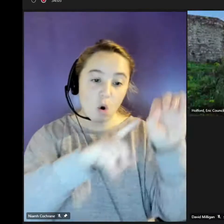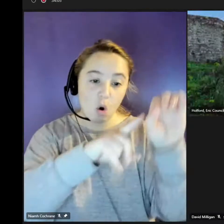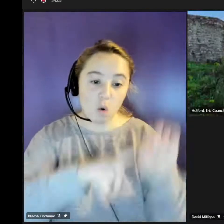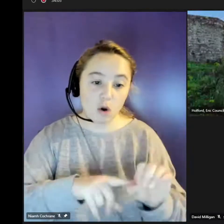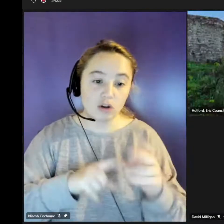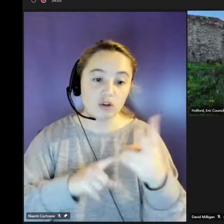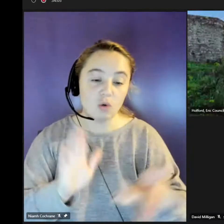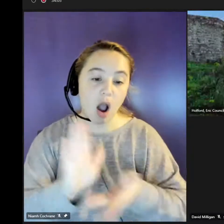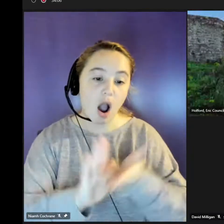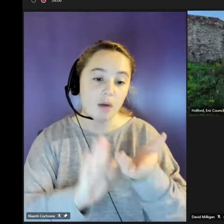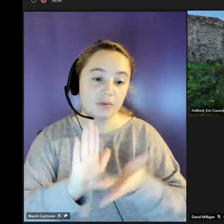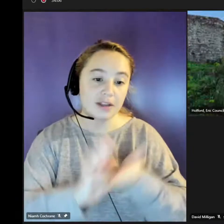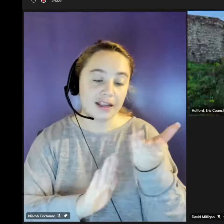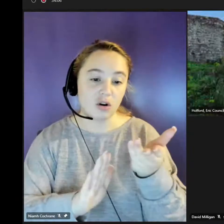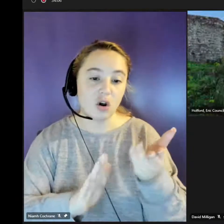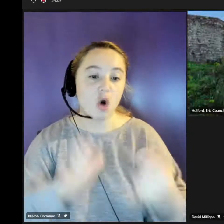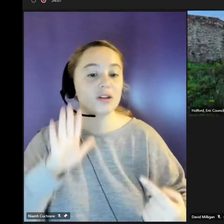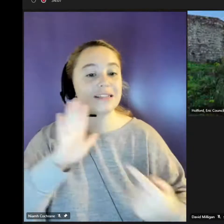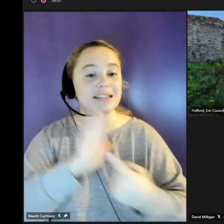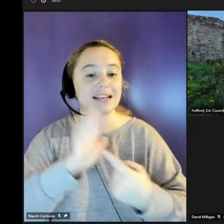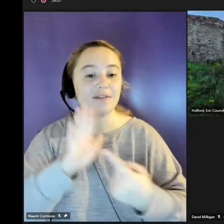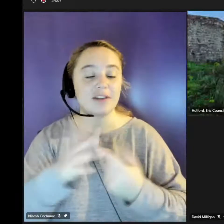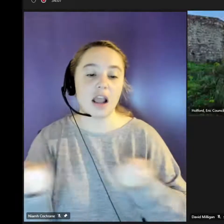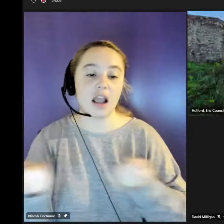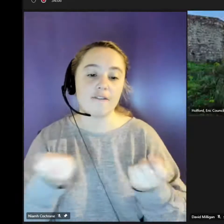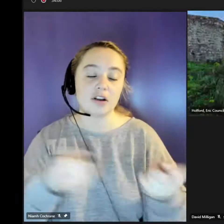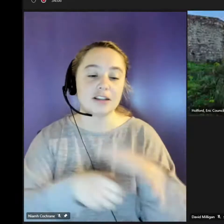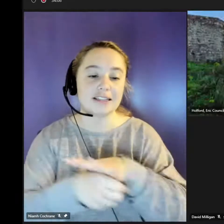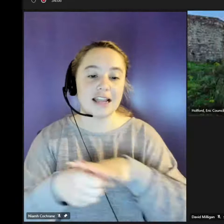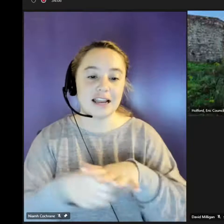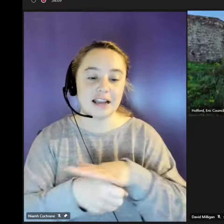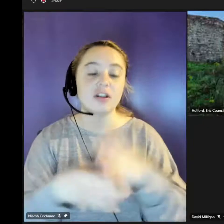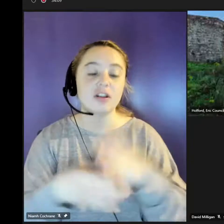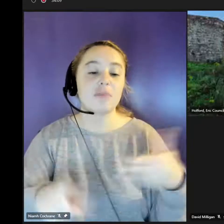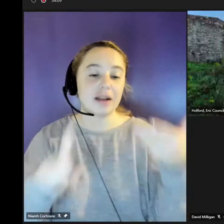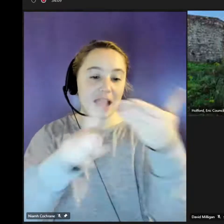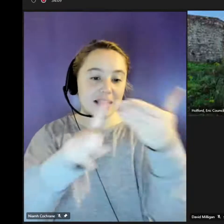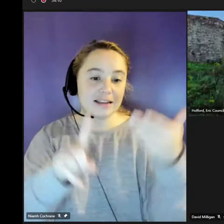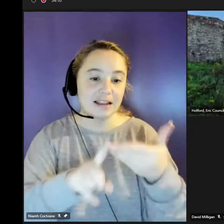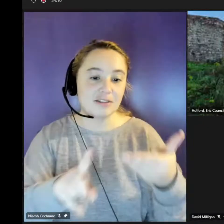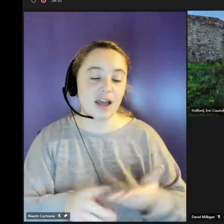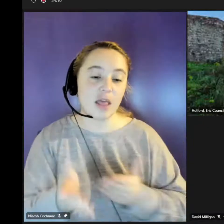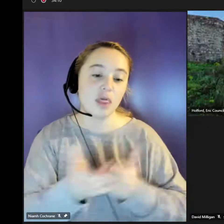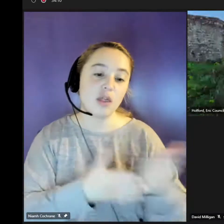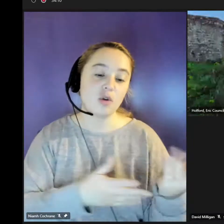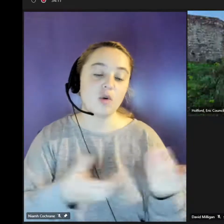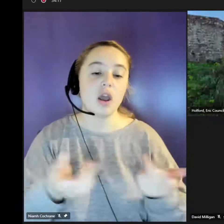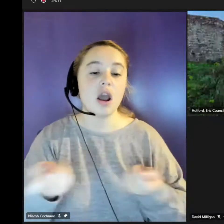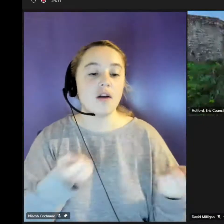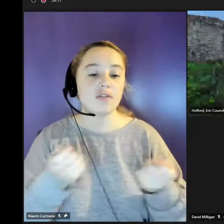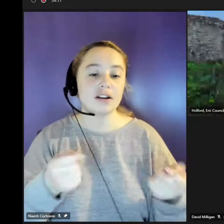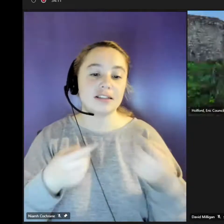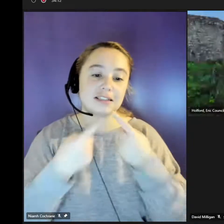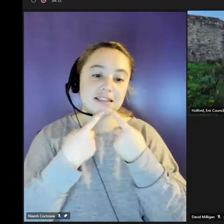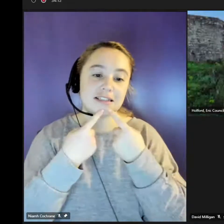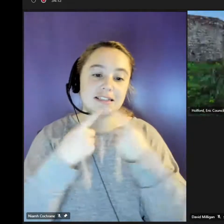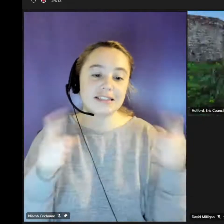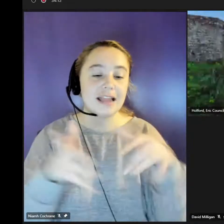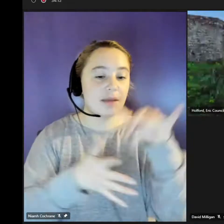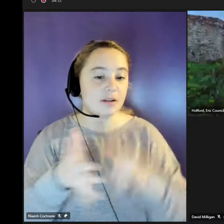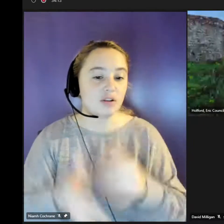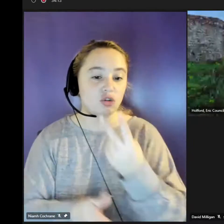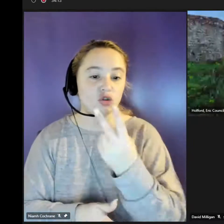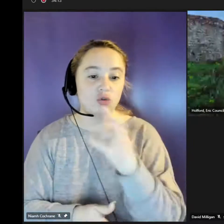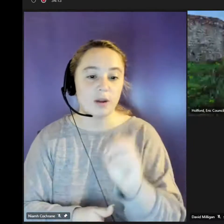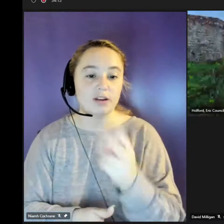on the significant governance areas which were identified in the governance statement in 2021. So these are